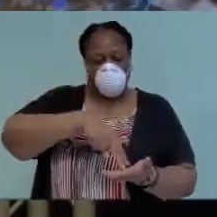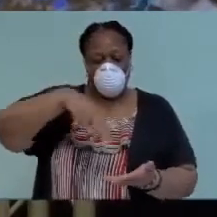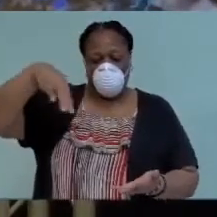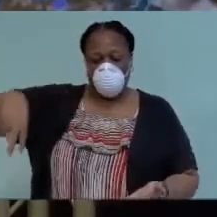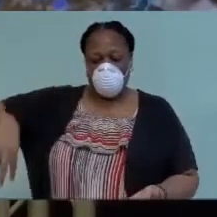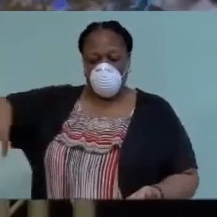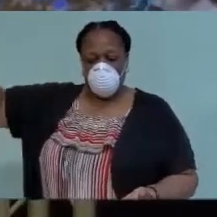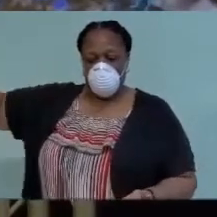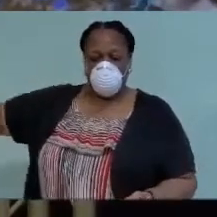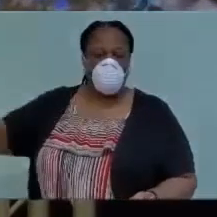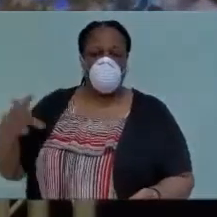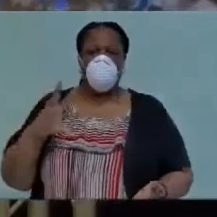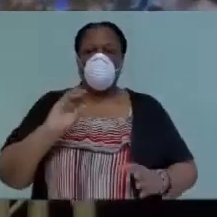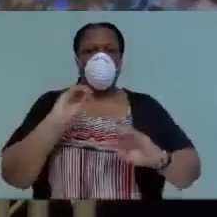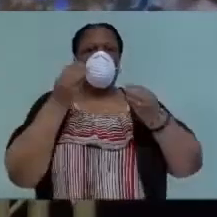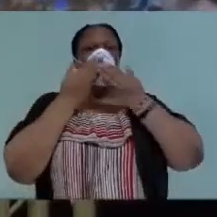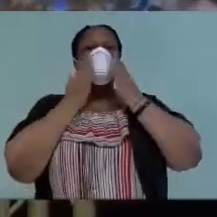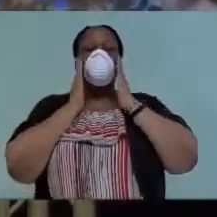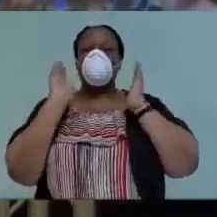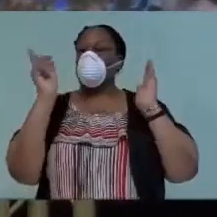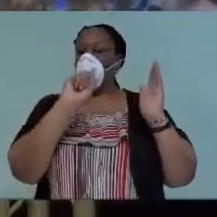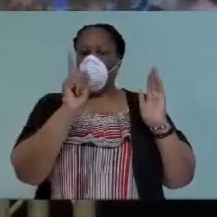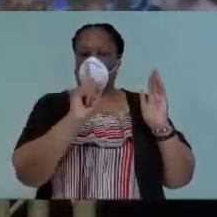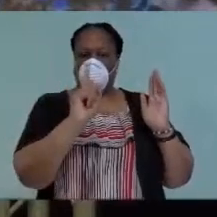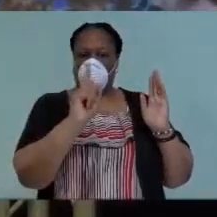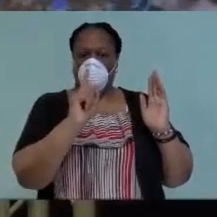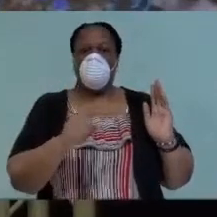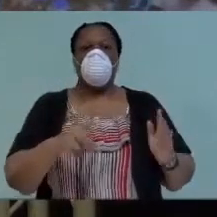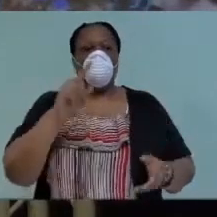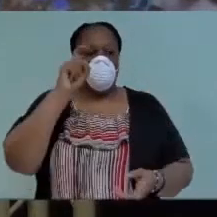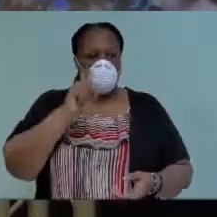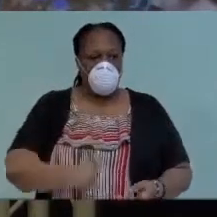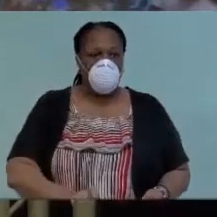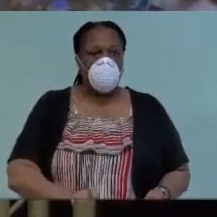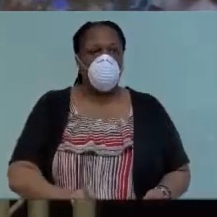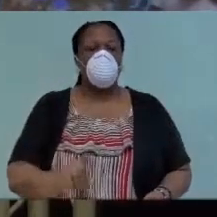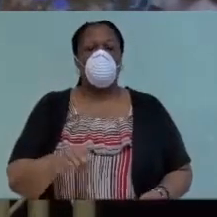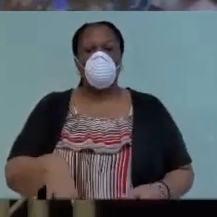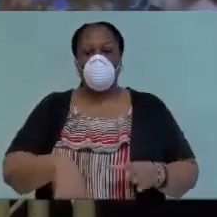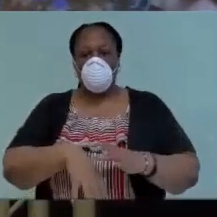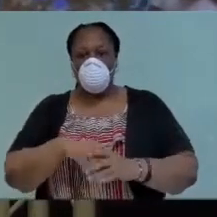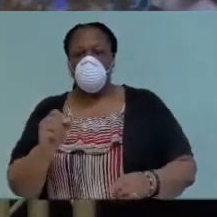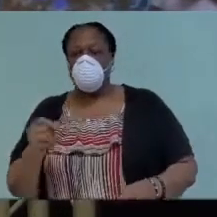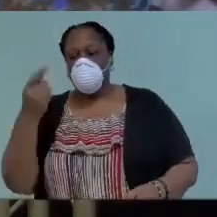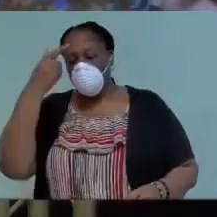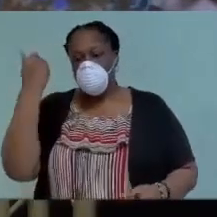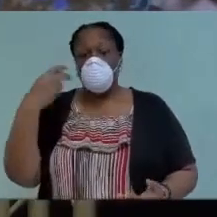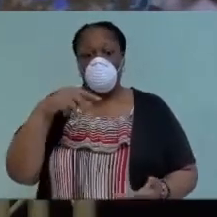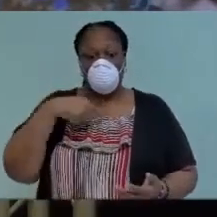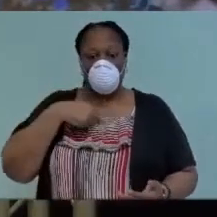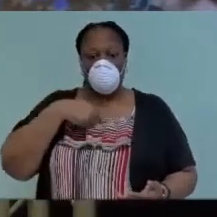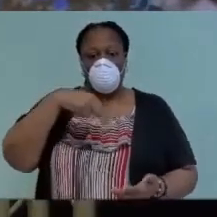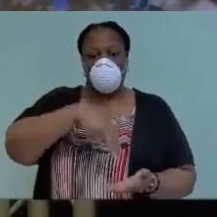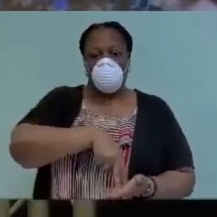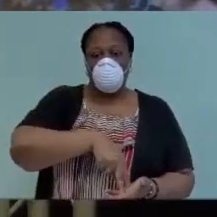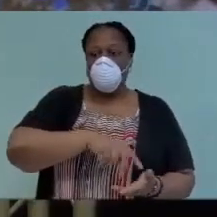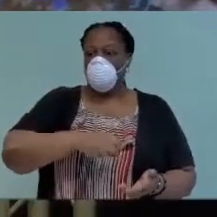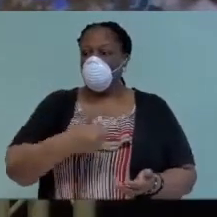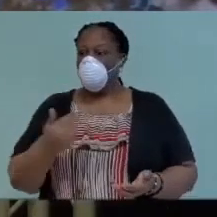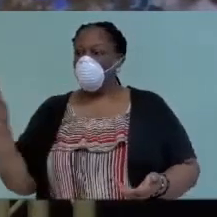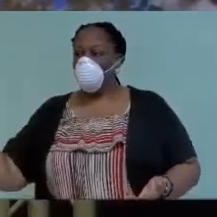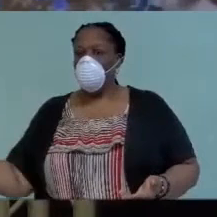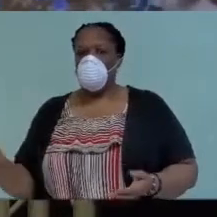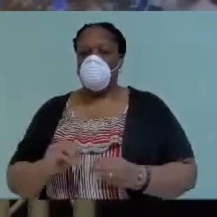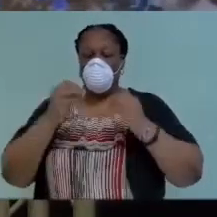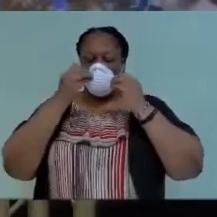in areas where there is widespread COVID illness. Wearing a cloth face mask covering, in addition to public